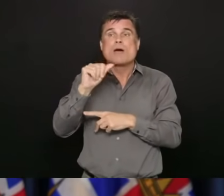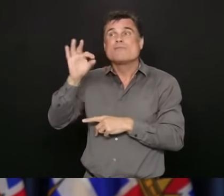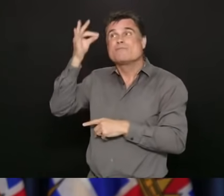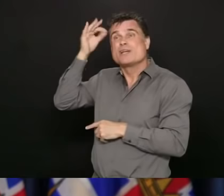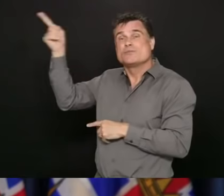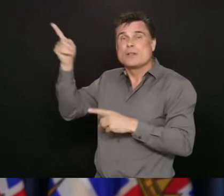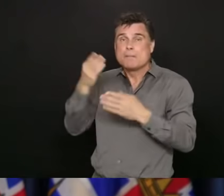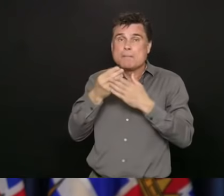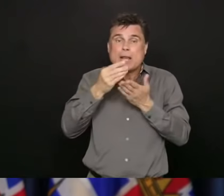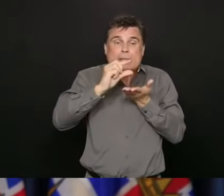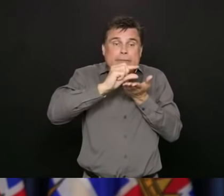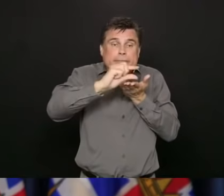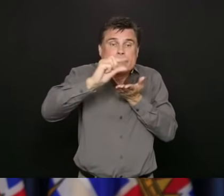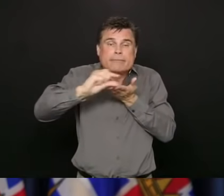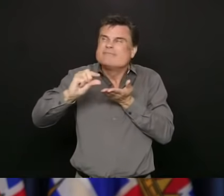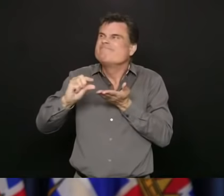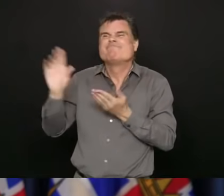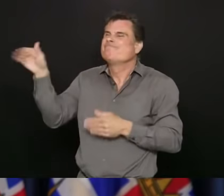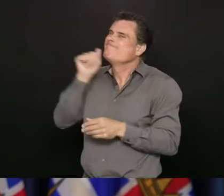Next, we have Richard Zisman.